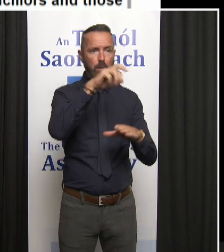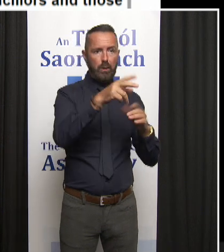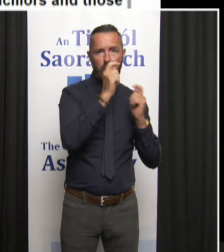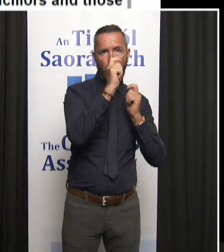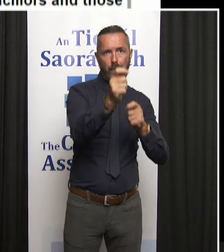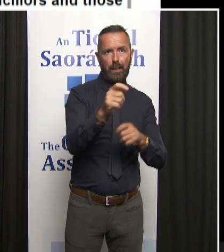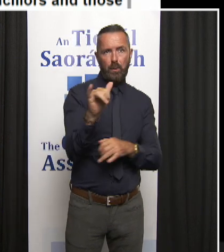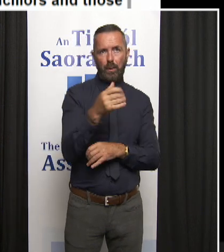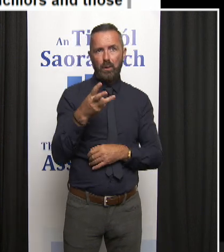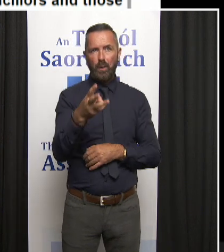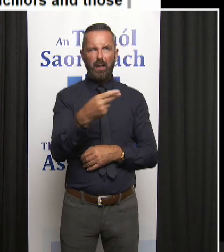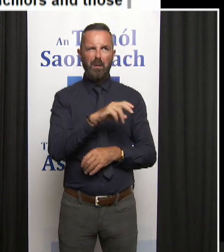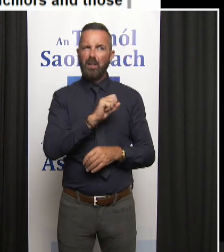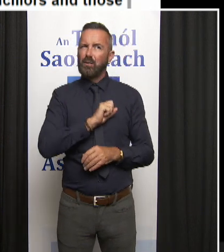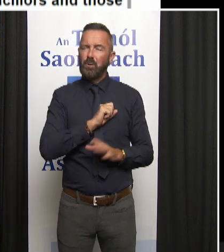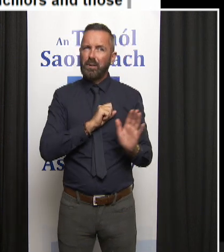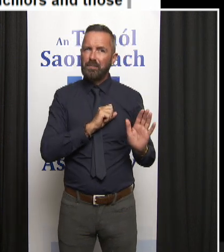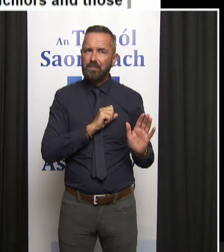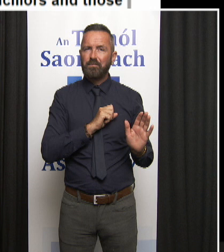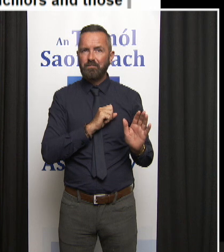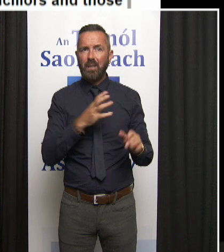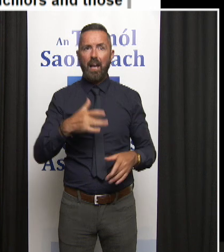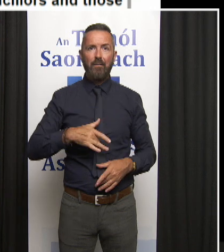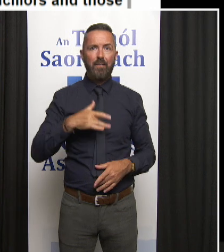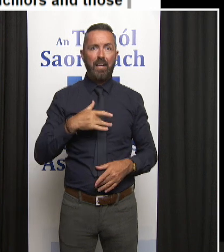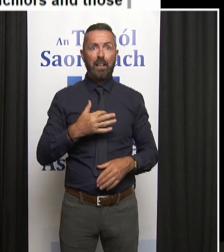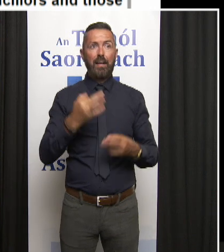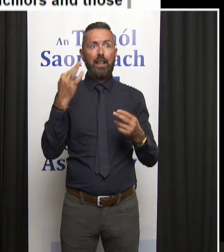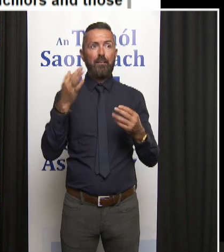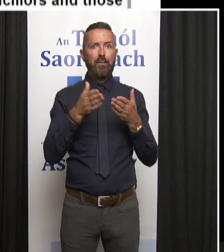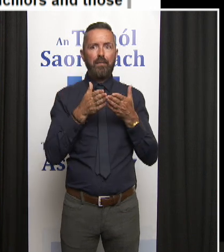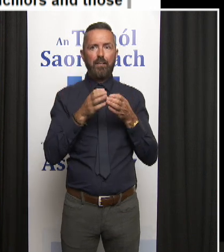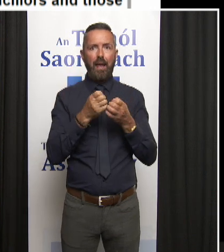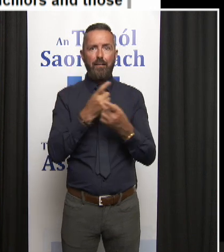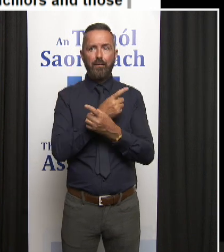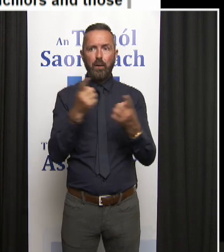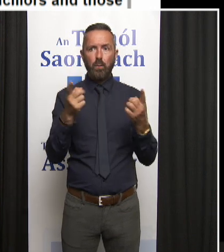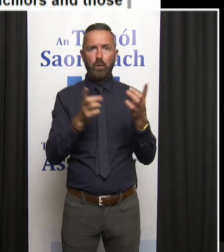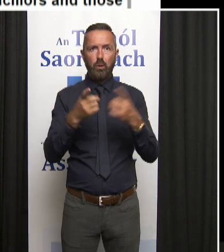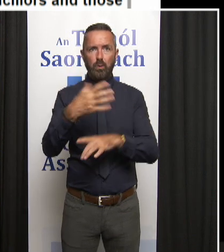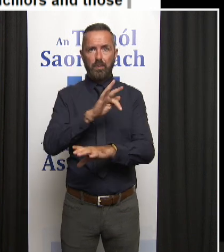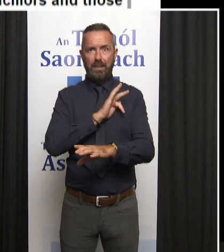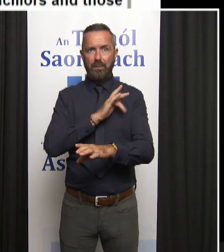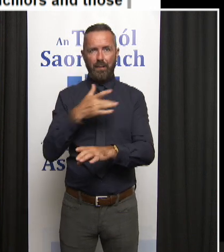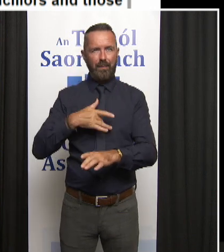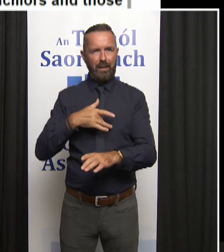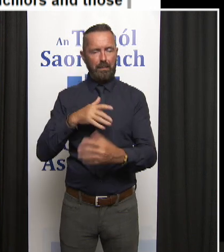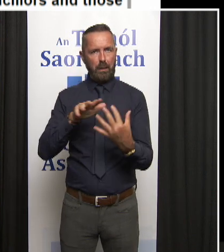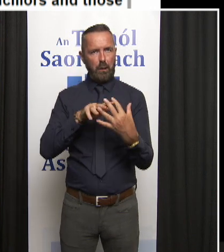fairly complicated ballot paper if the electorate had to vote on local councillors, members of the County Assembly and a new